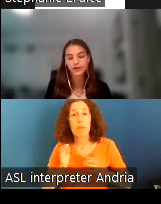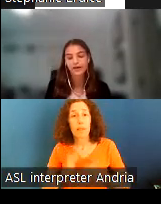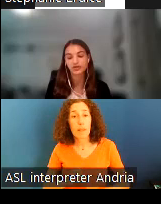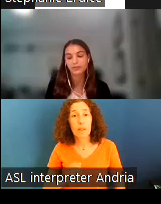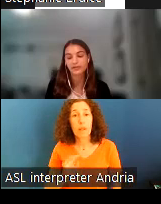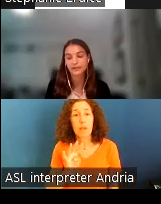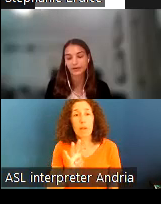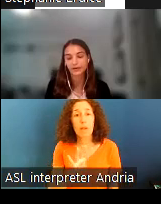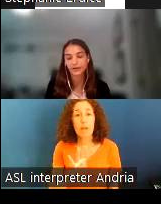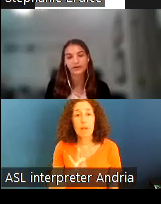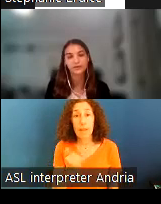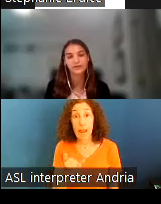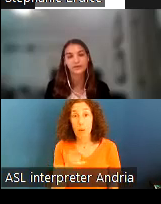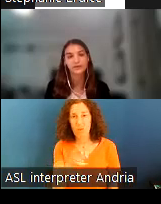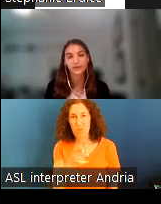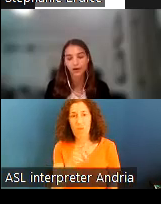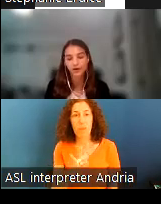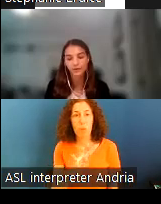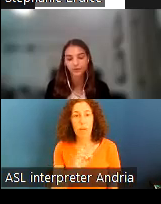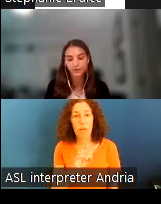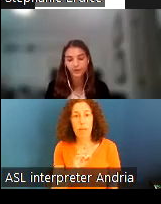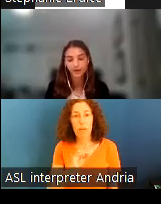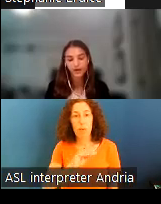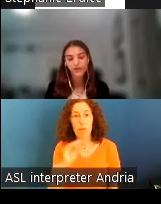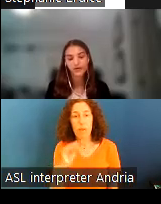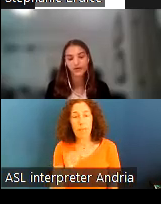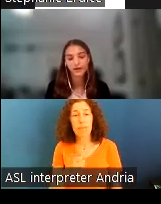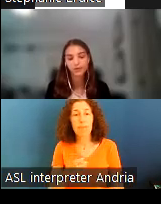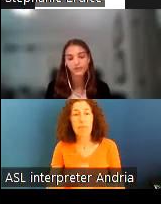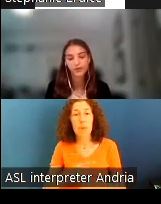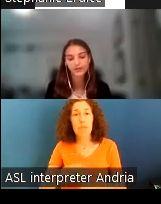40.35% reported having trouble sleeping as a result of their work.